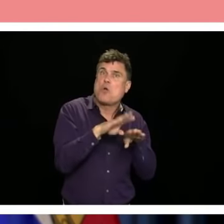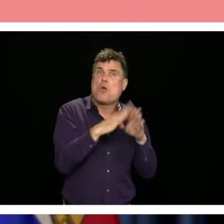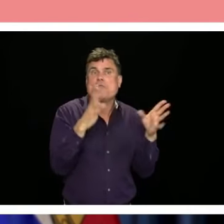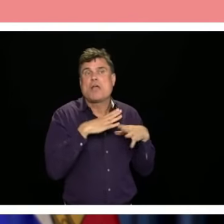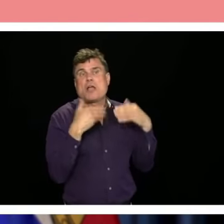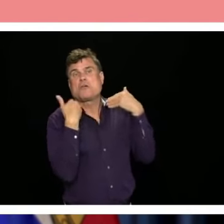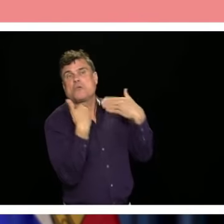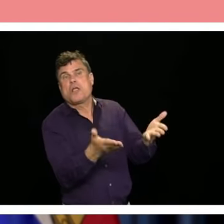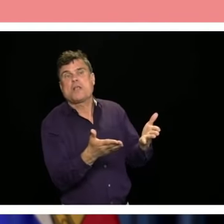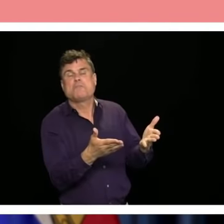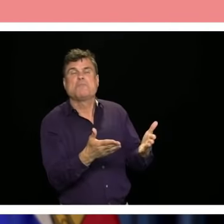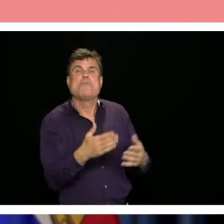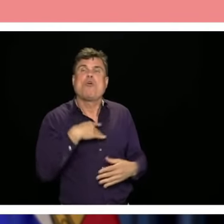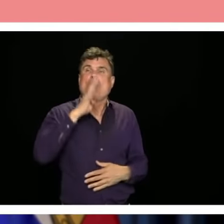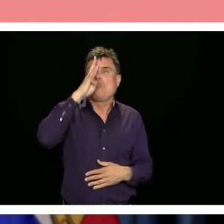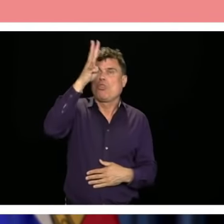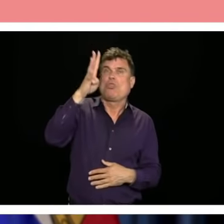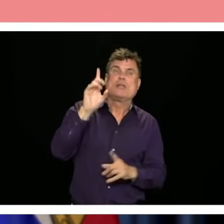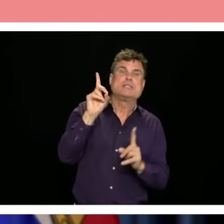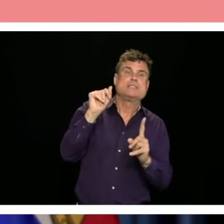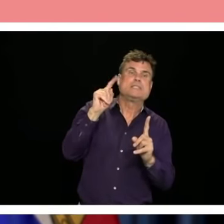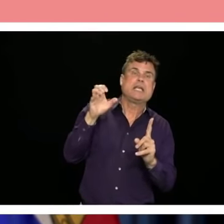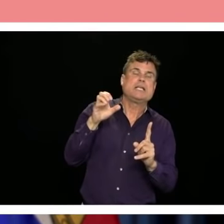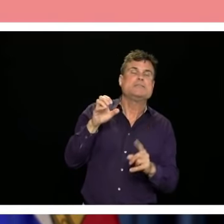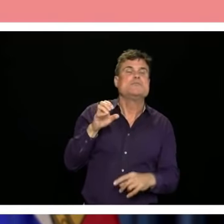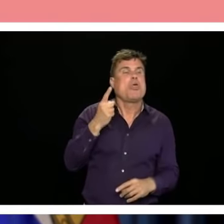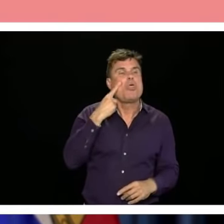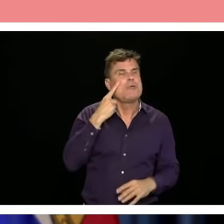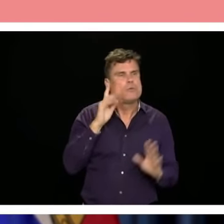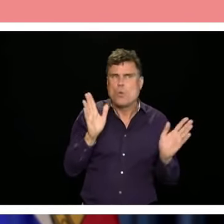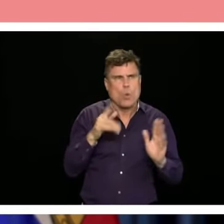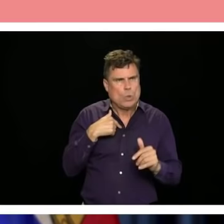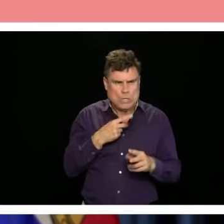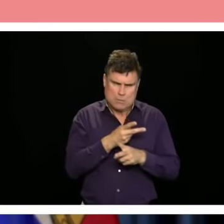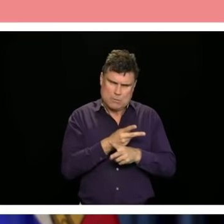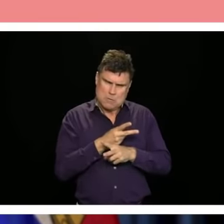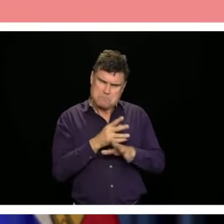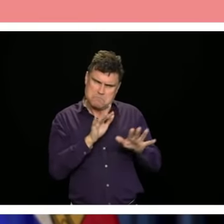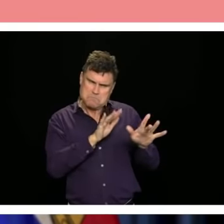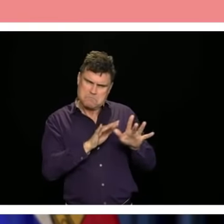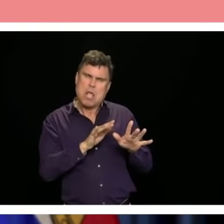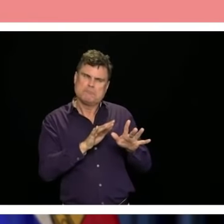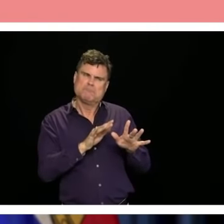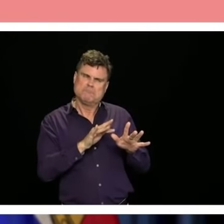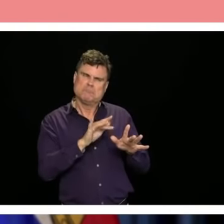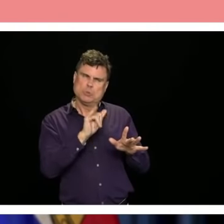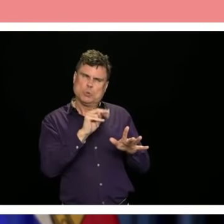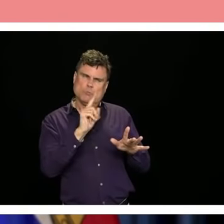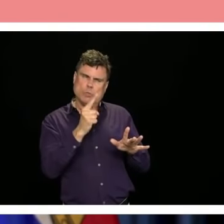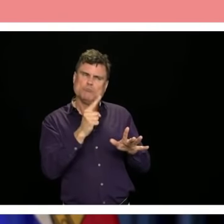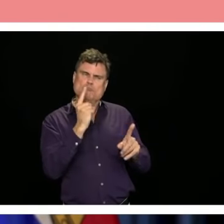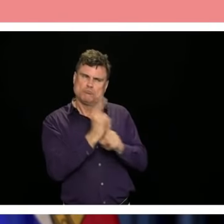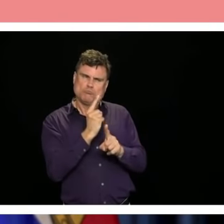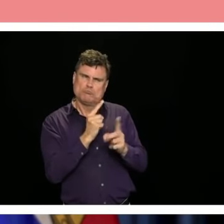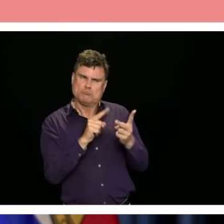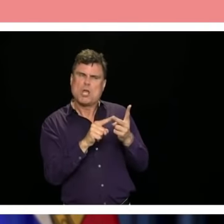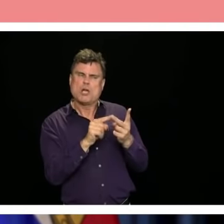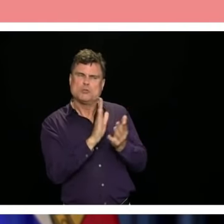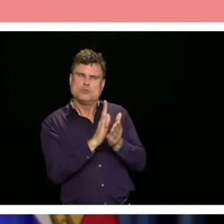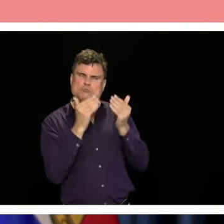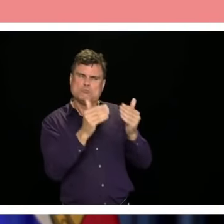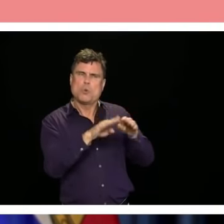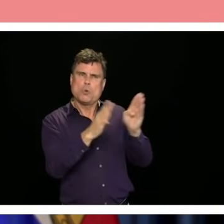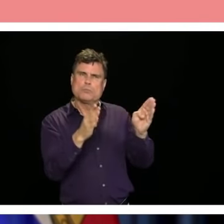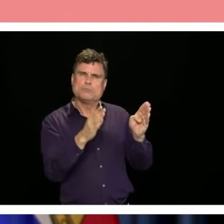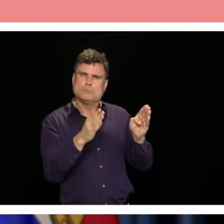to follow the science, and so to some degree, at every step, and to not set expectations